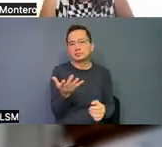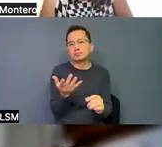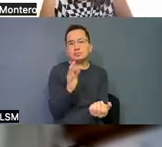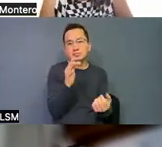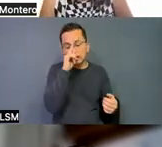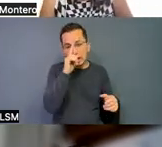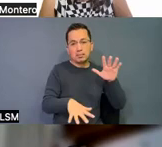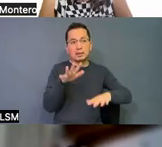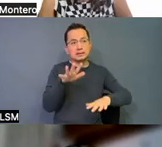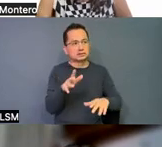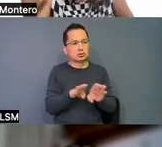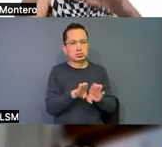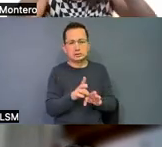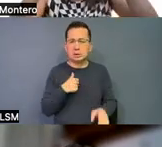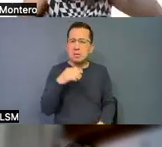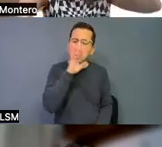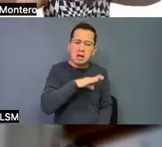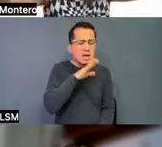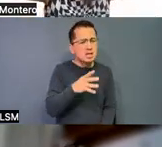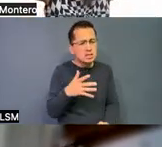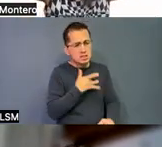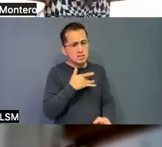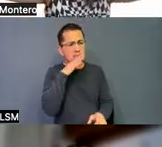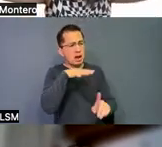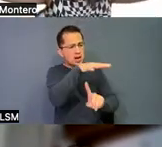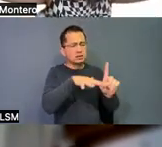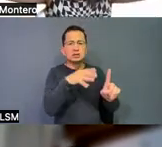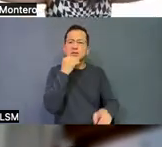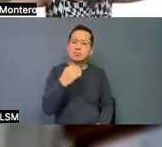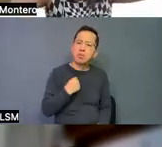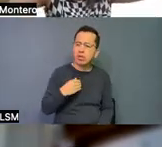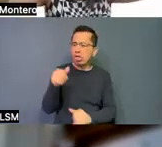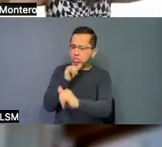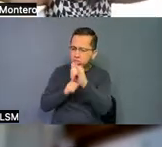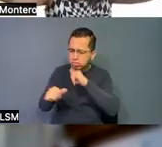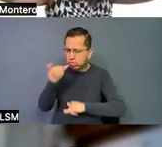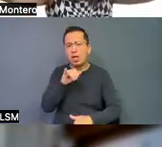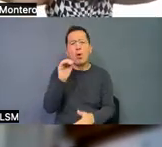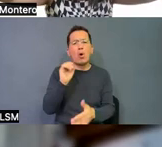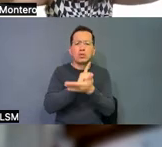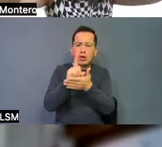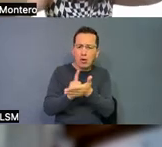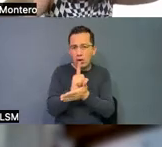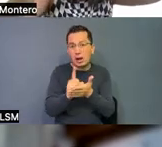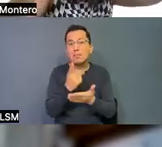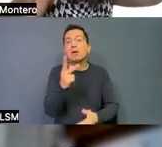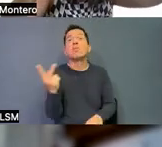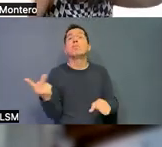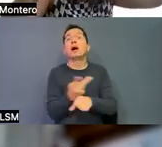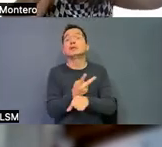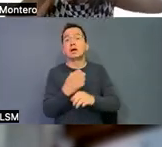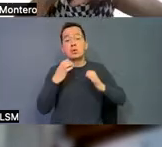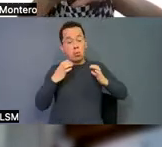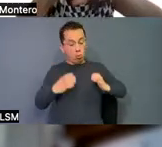burnout. And as you can see, oh, now we move to the next finger, your index finger. And when you hold